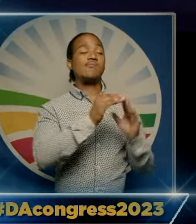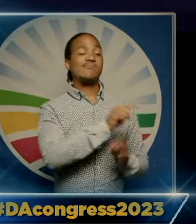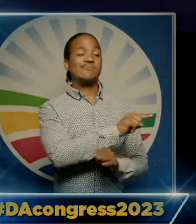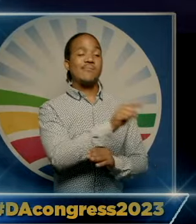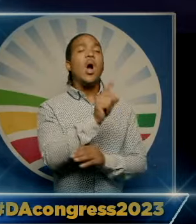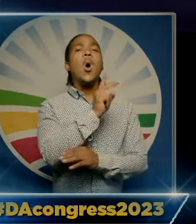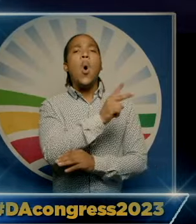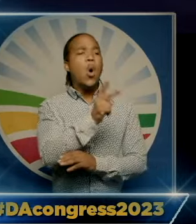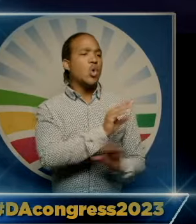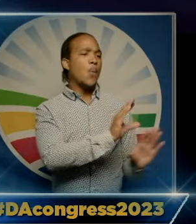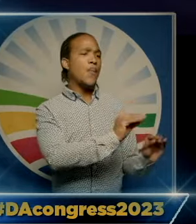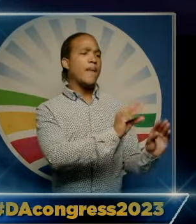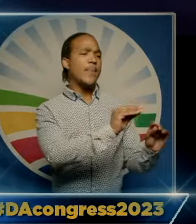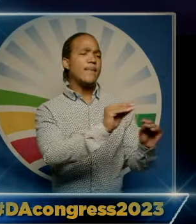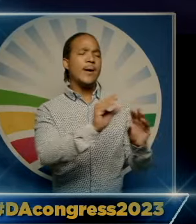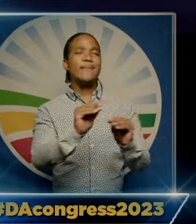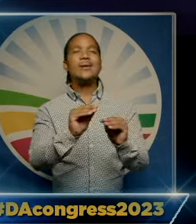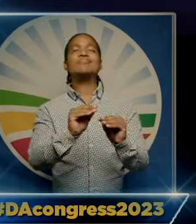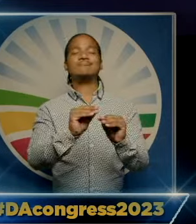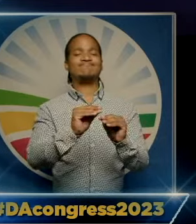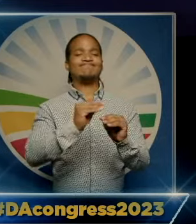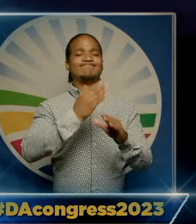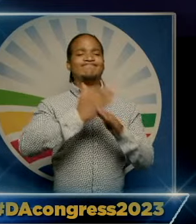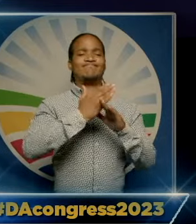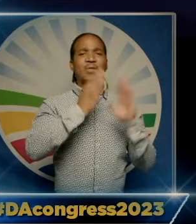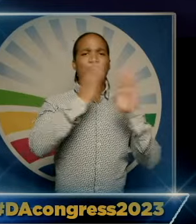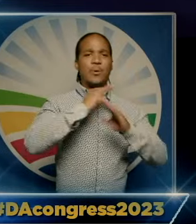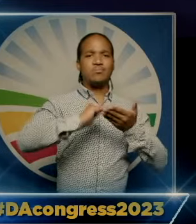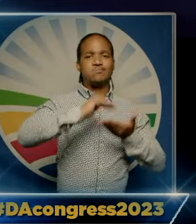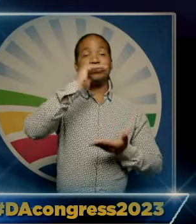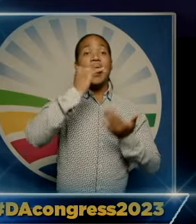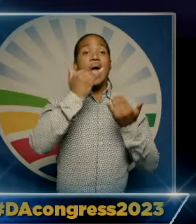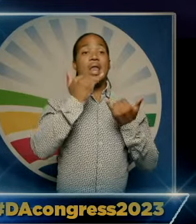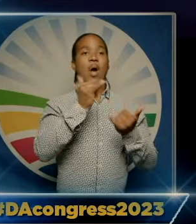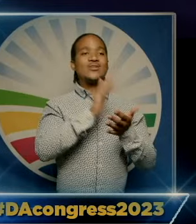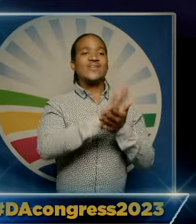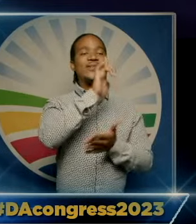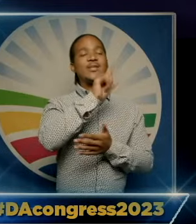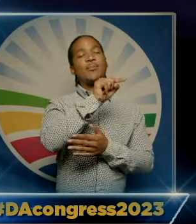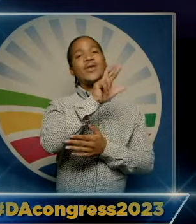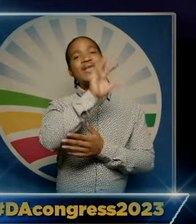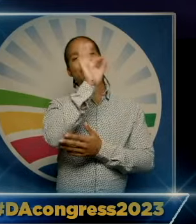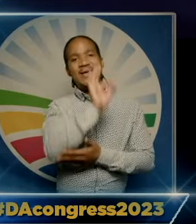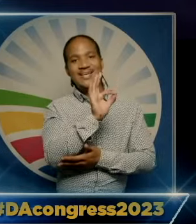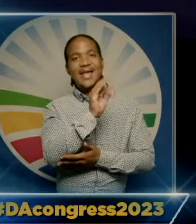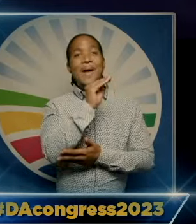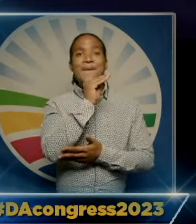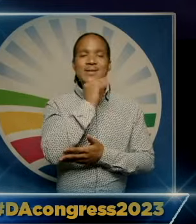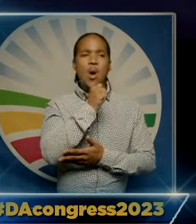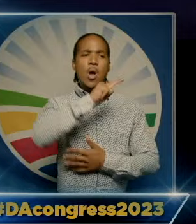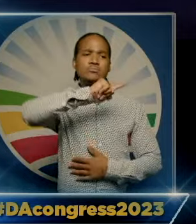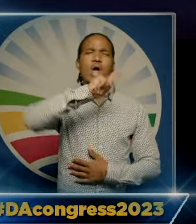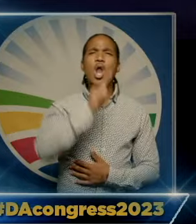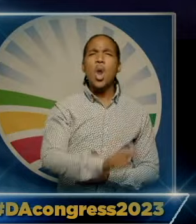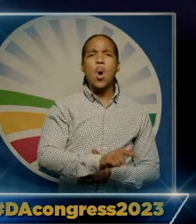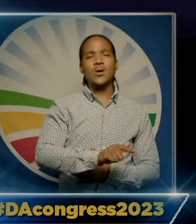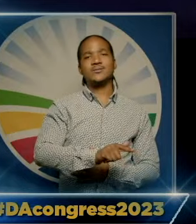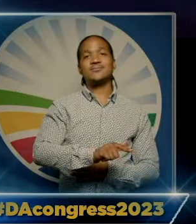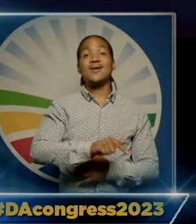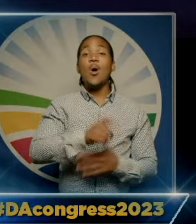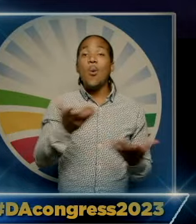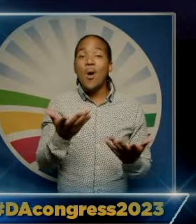current unemployment rate, which is currently standing at 17.8%, which is amongst the lowest in the country.